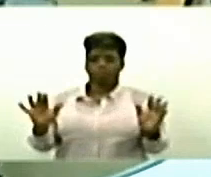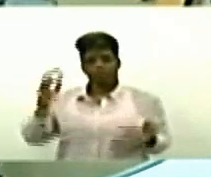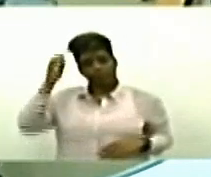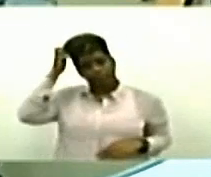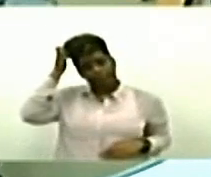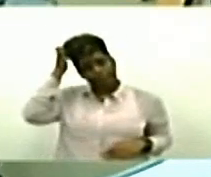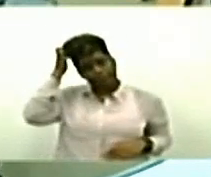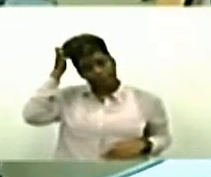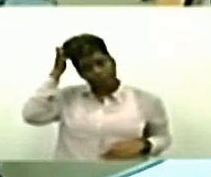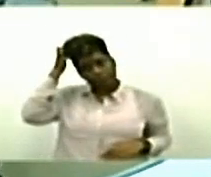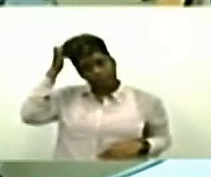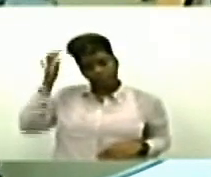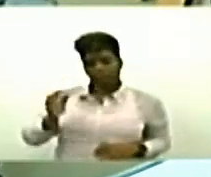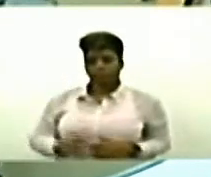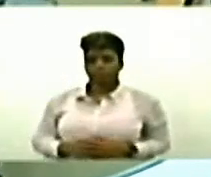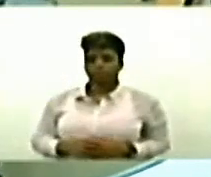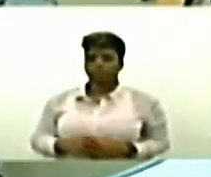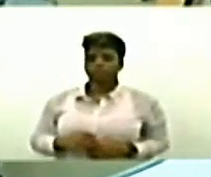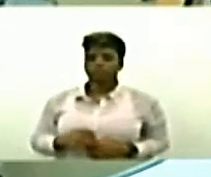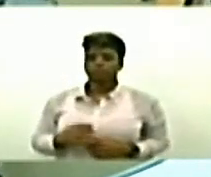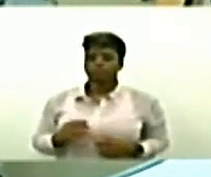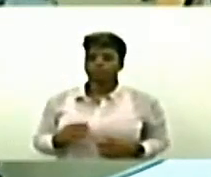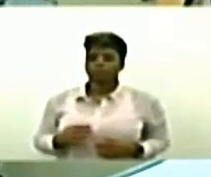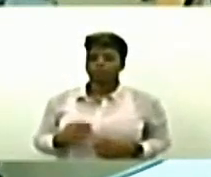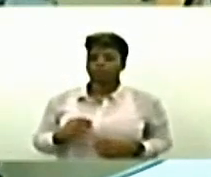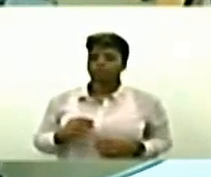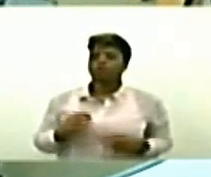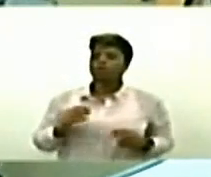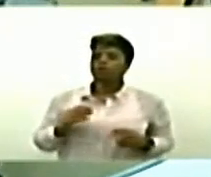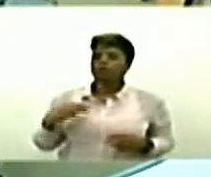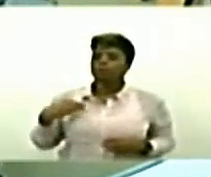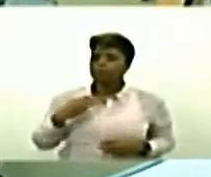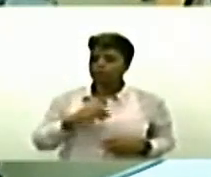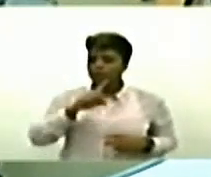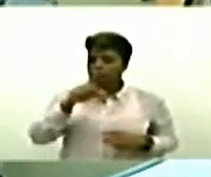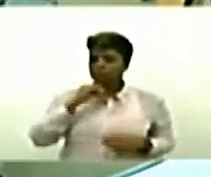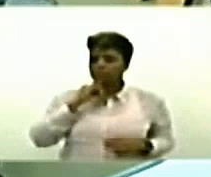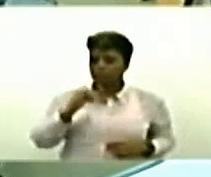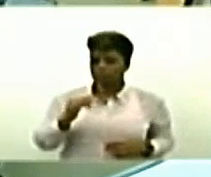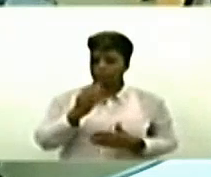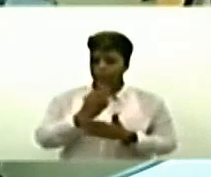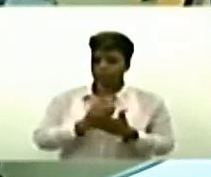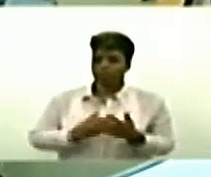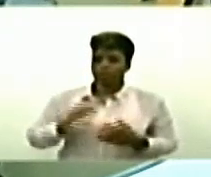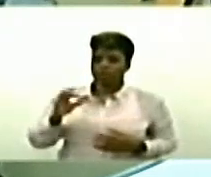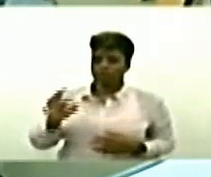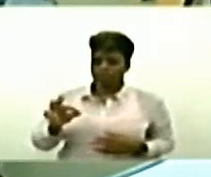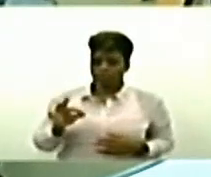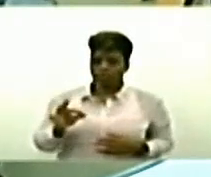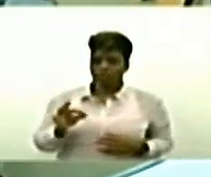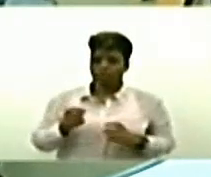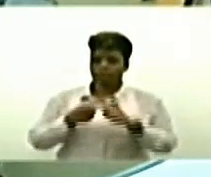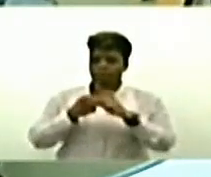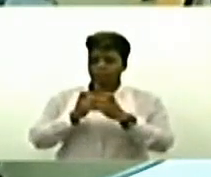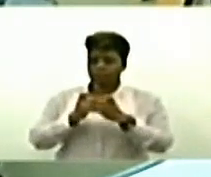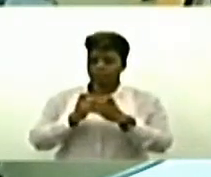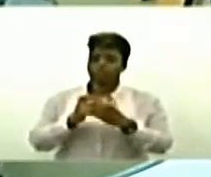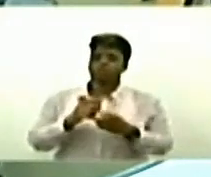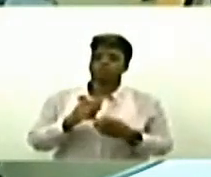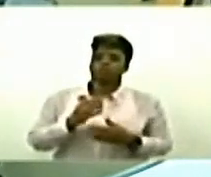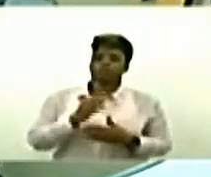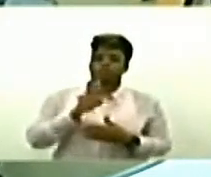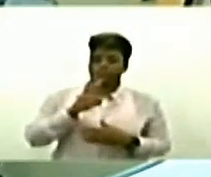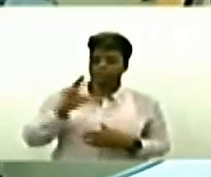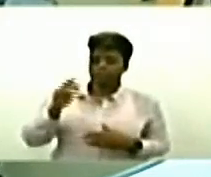Honourable members, the question is that clause 9, amendment to section 67 of the Principal Act forms part of the